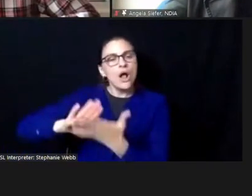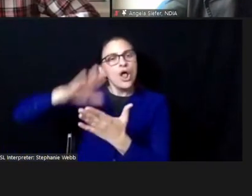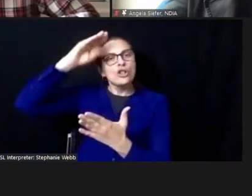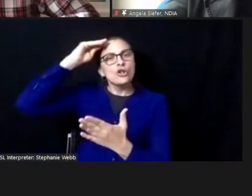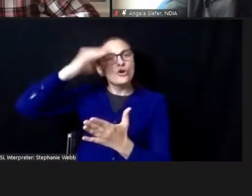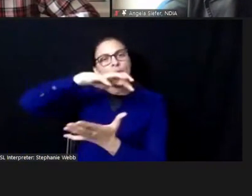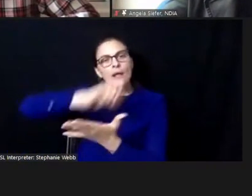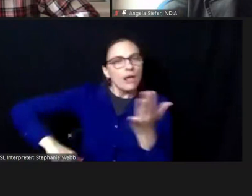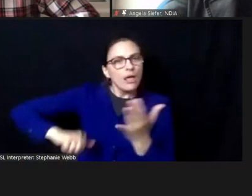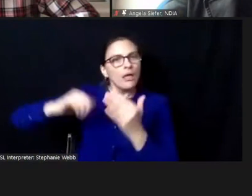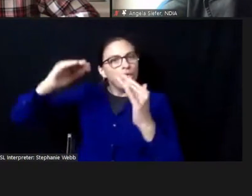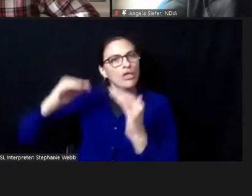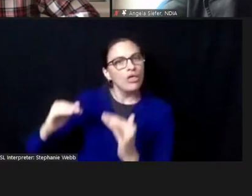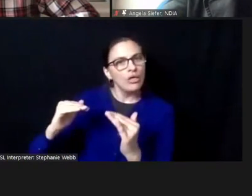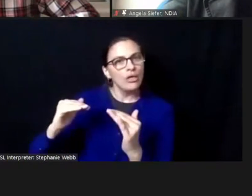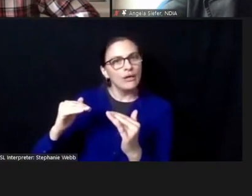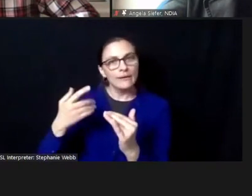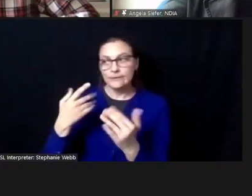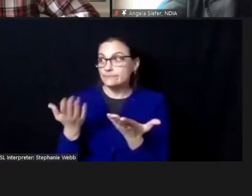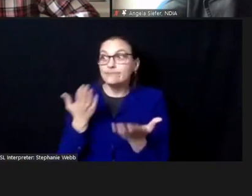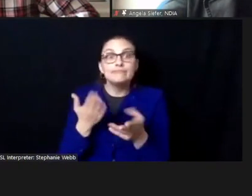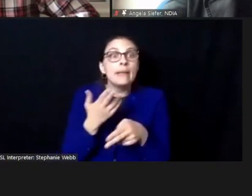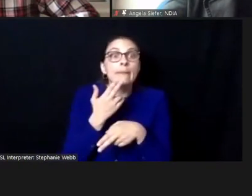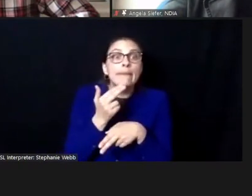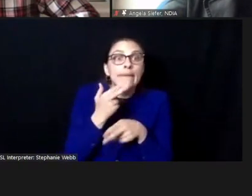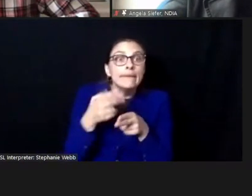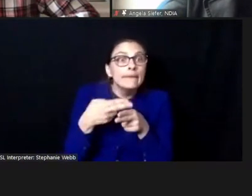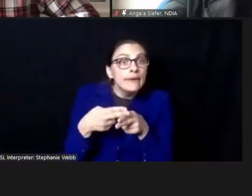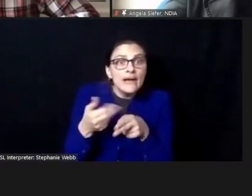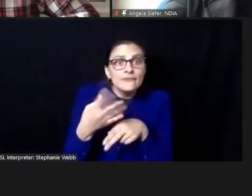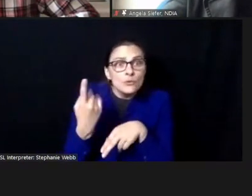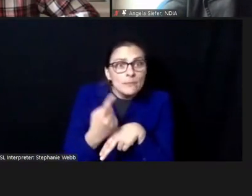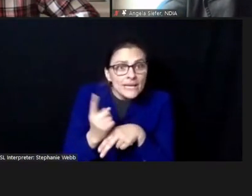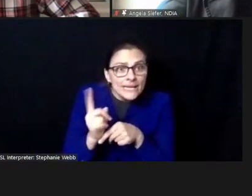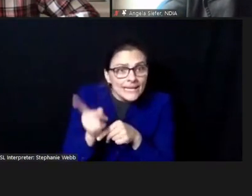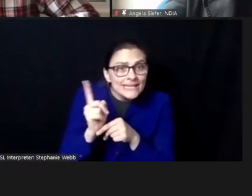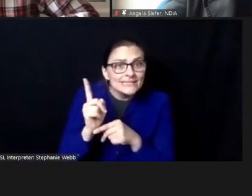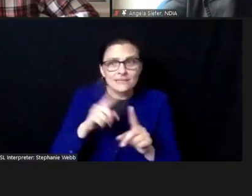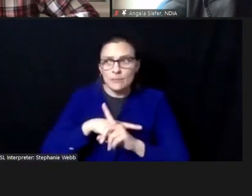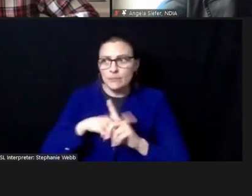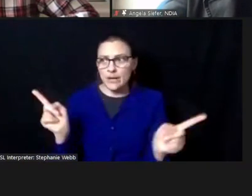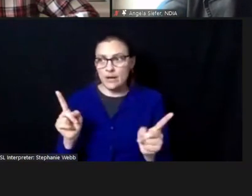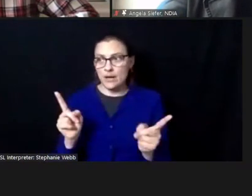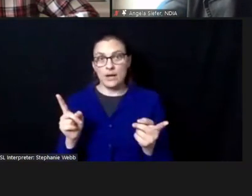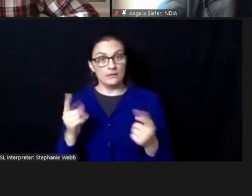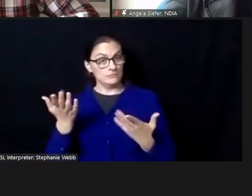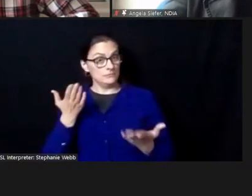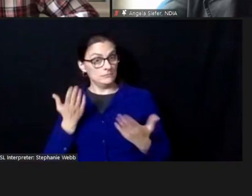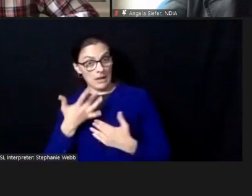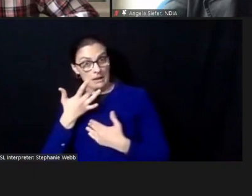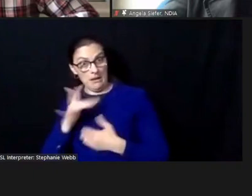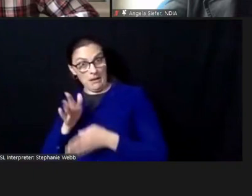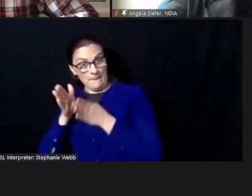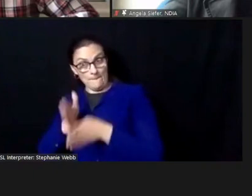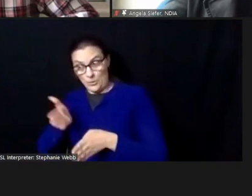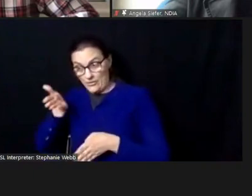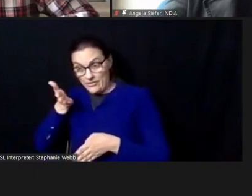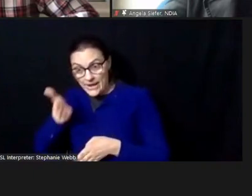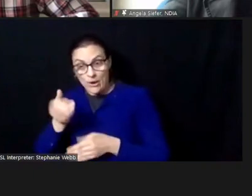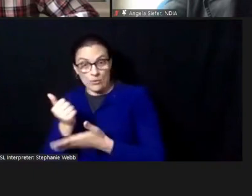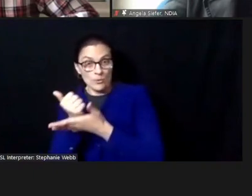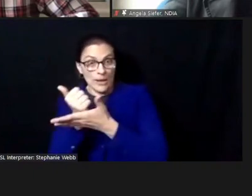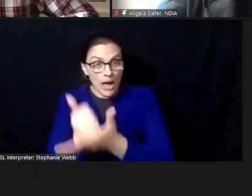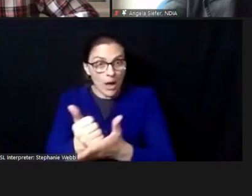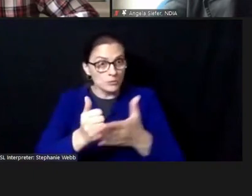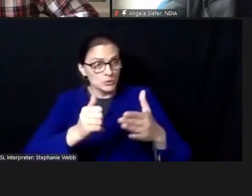up again, if you're lucky enough to have a caregiver that can manage all that for them, that's going to be very difficult. A short,